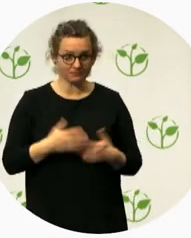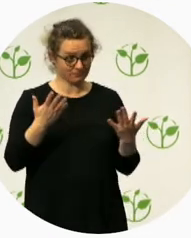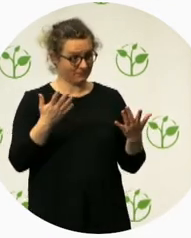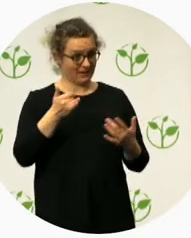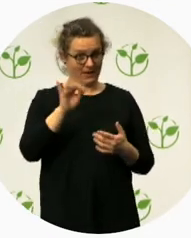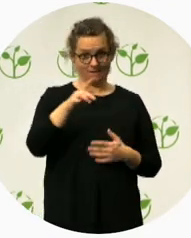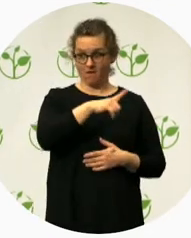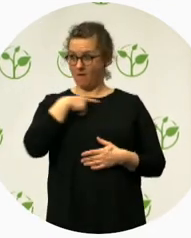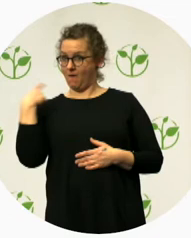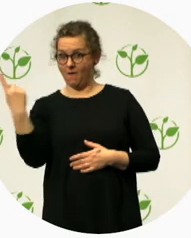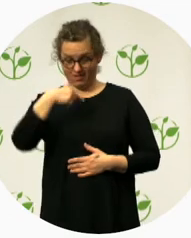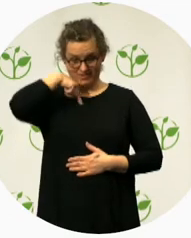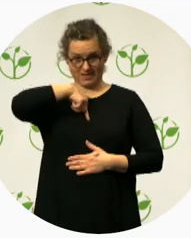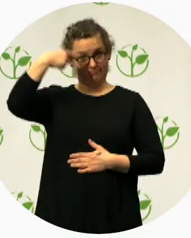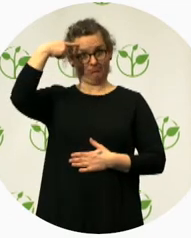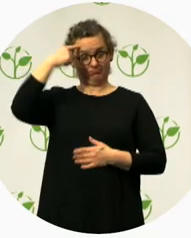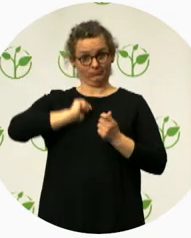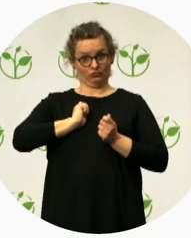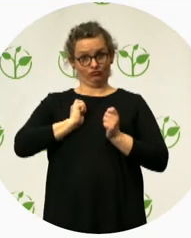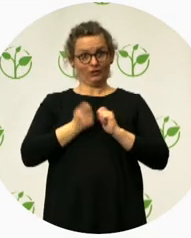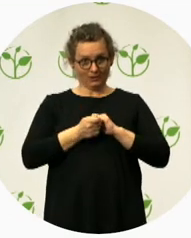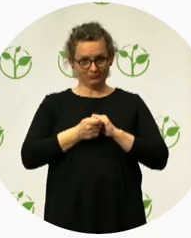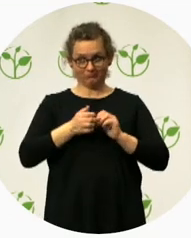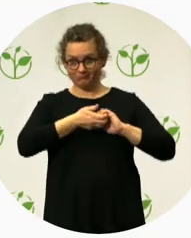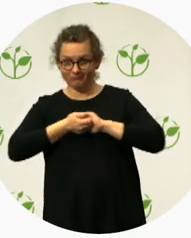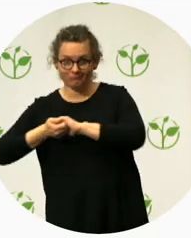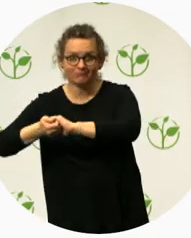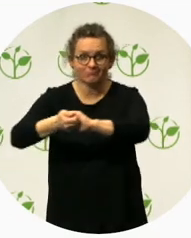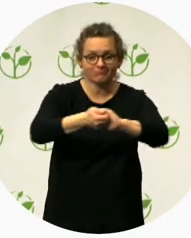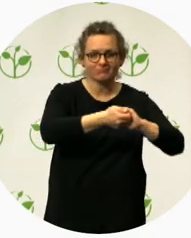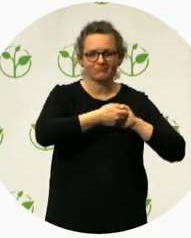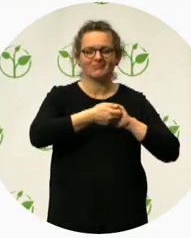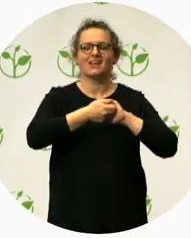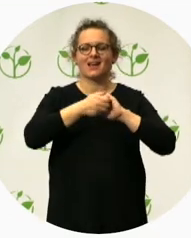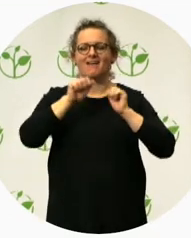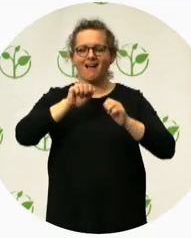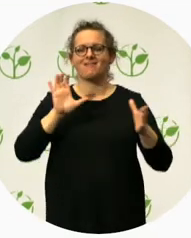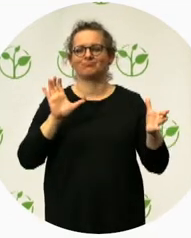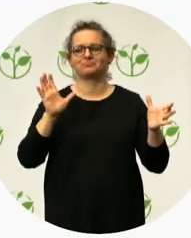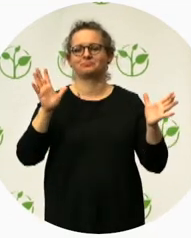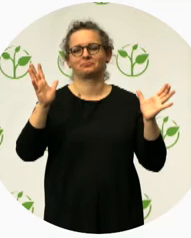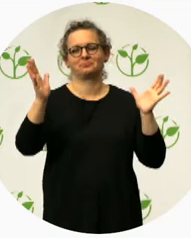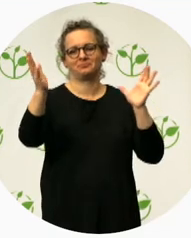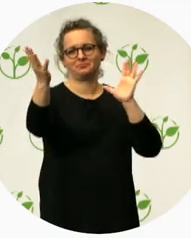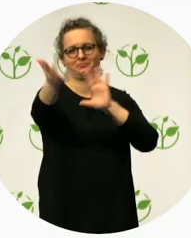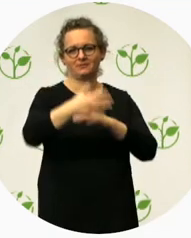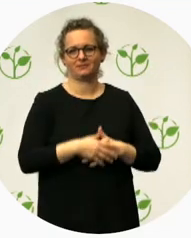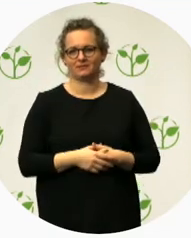everyone. We have another one on teaching, classroom, and technology. Next slide,